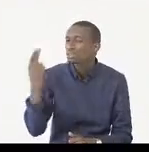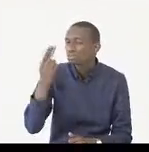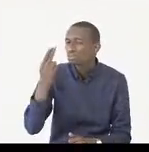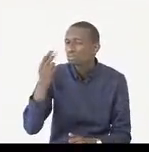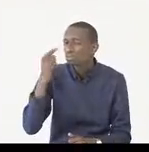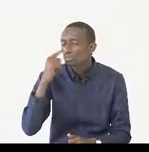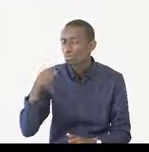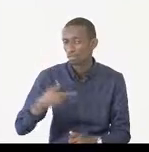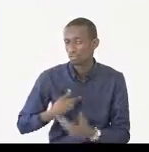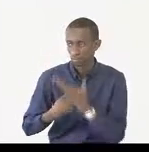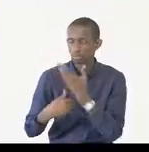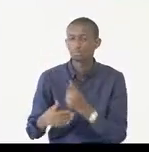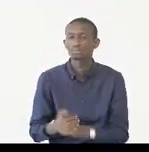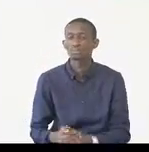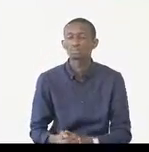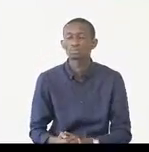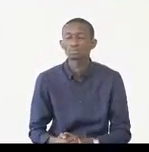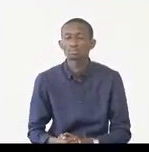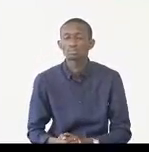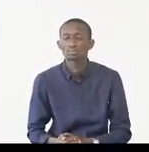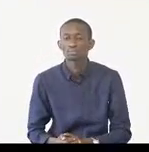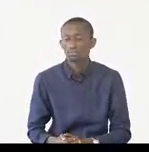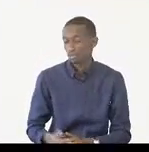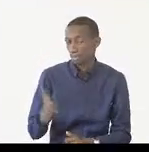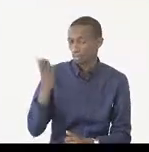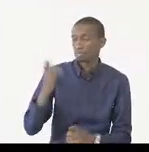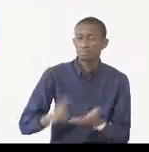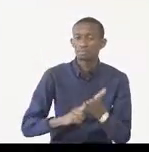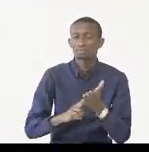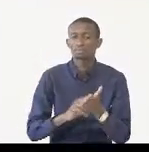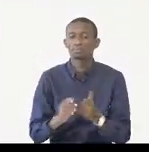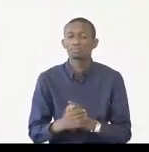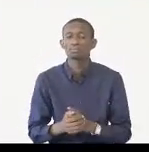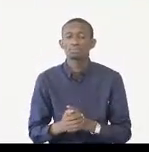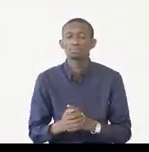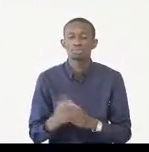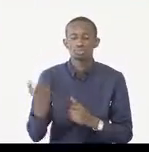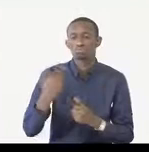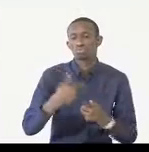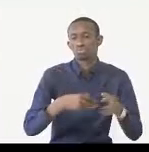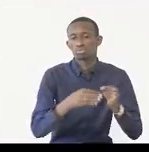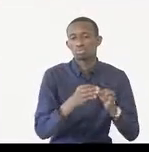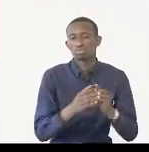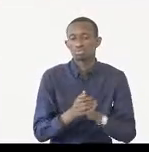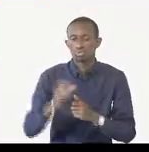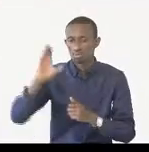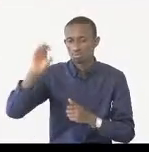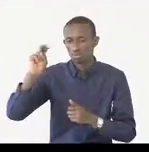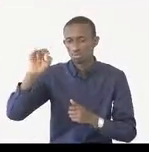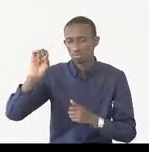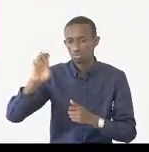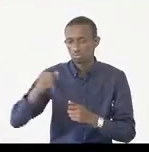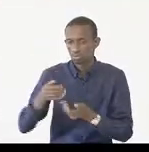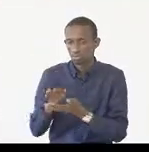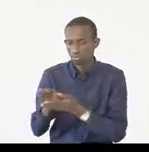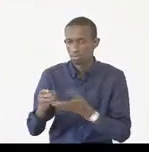here that we have are the ones that we are going to use to express the conservation law